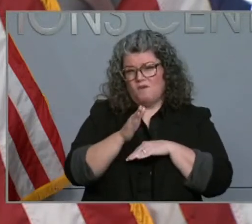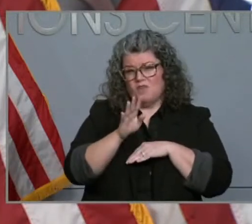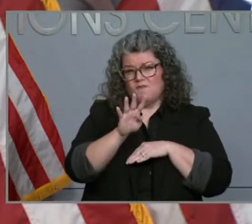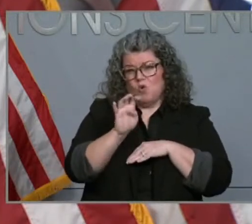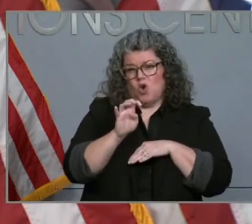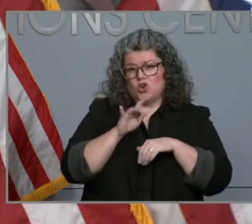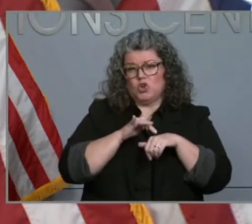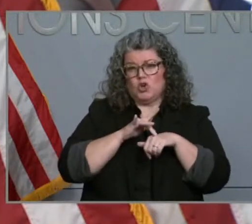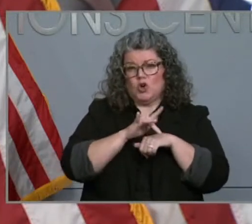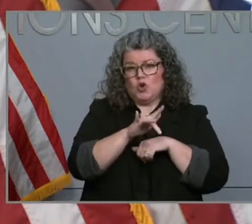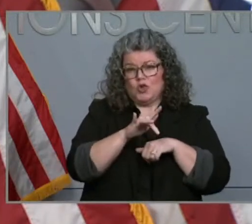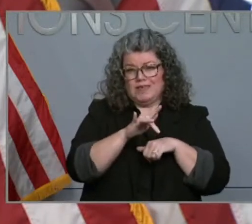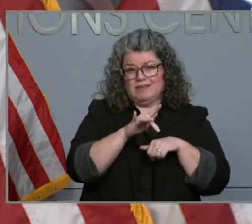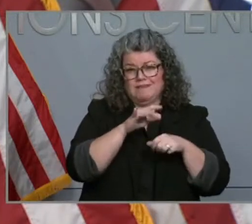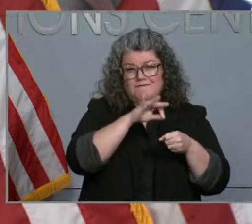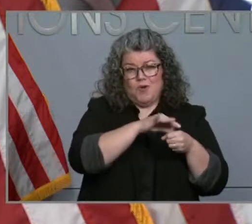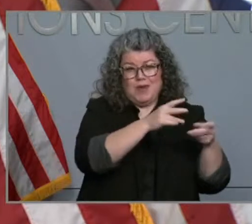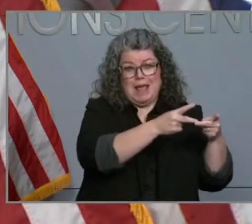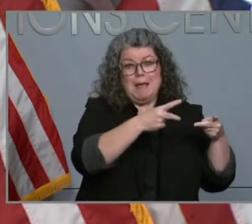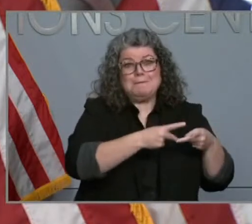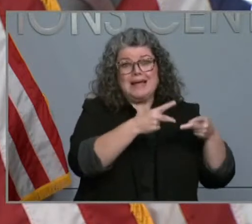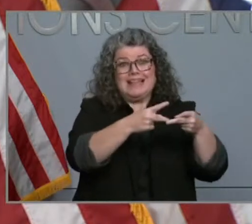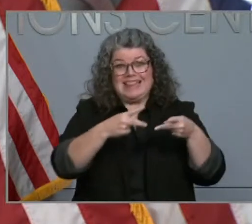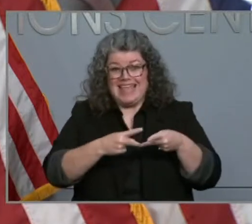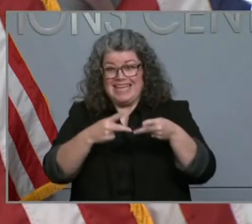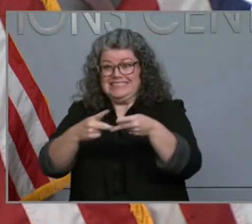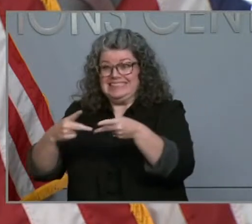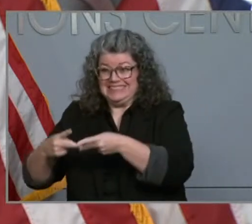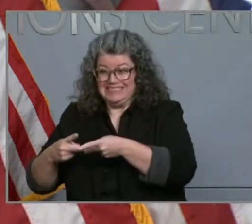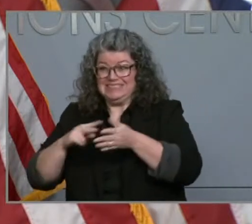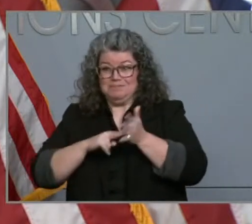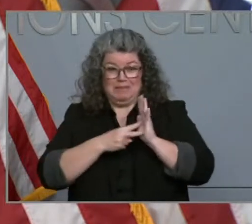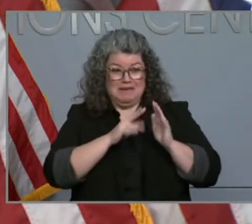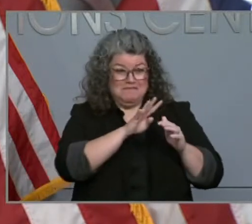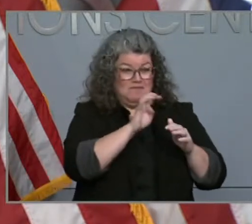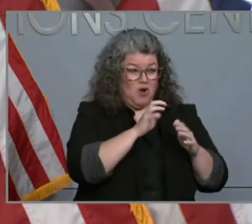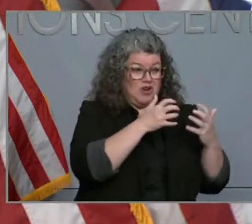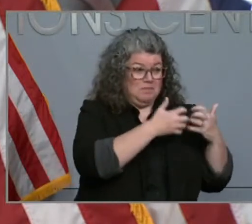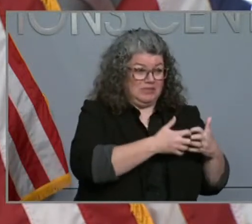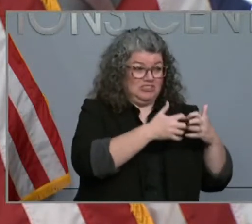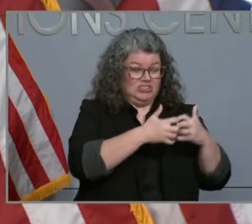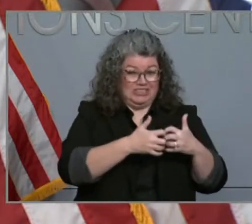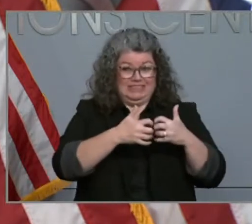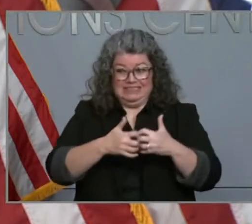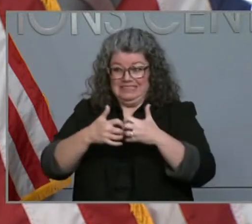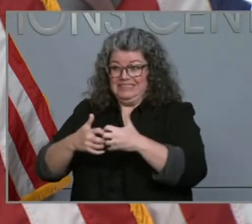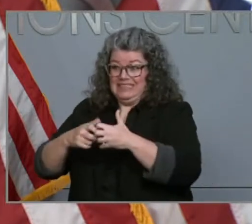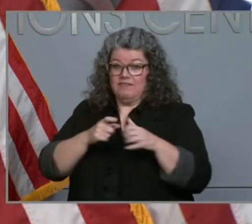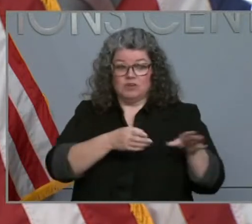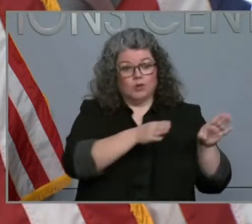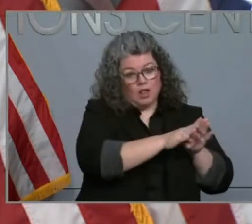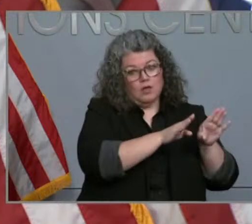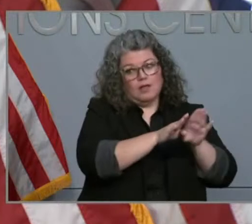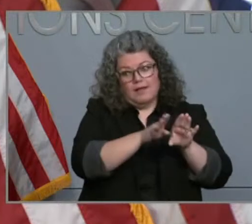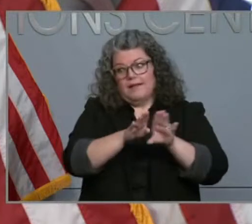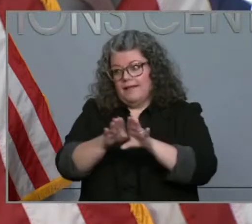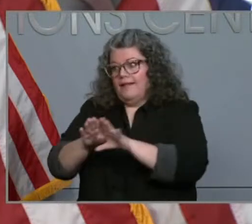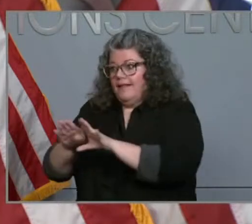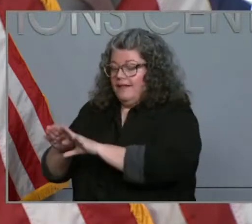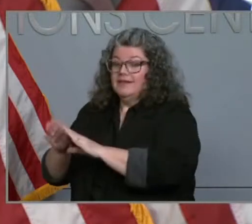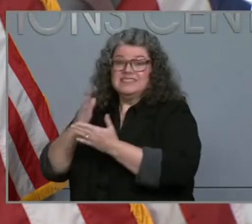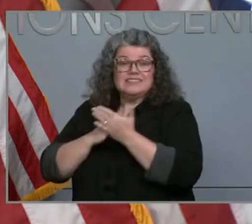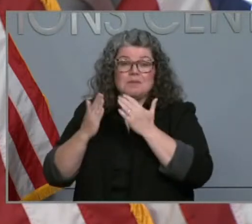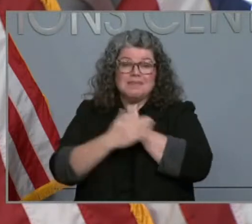400 early voting sites. So that's over 400 tabulators that also have to be shut down. And in some of these counties, we